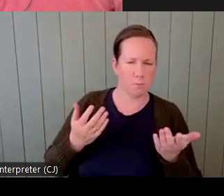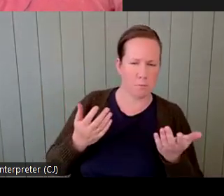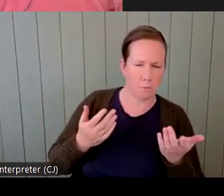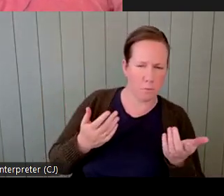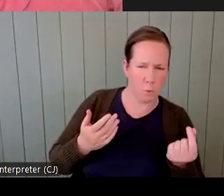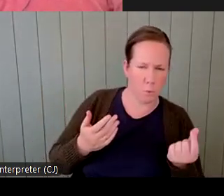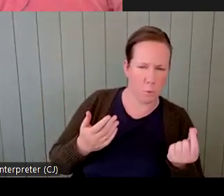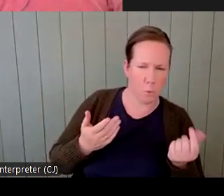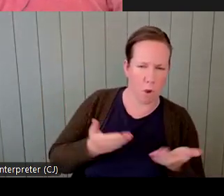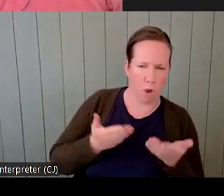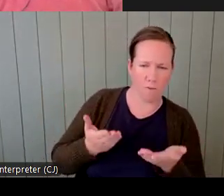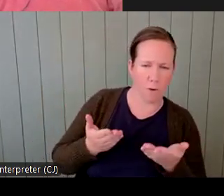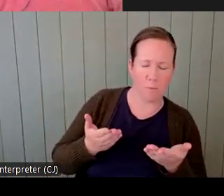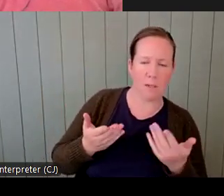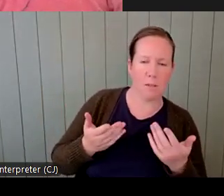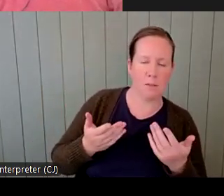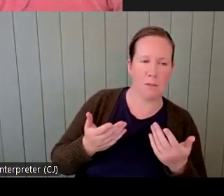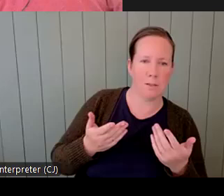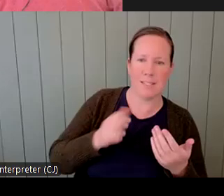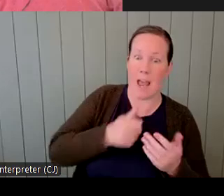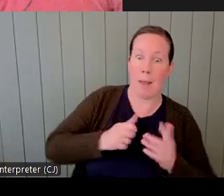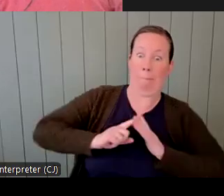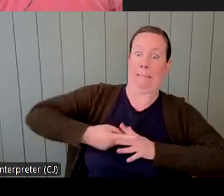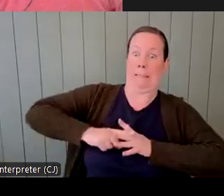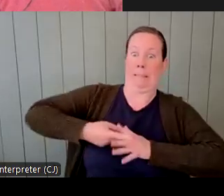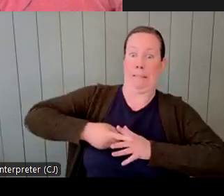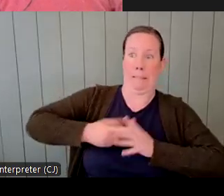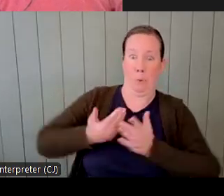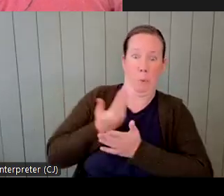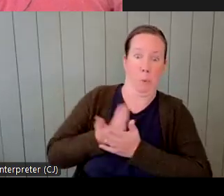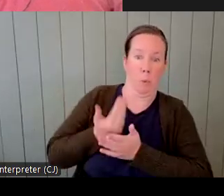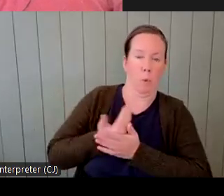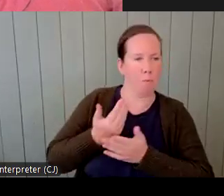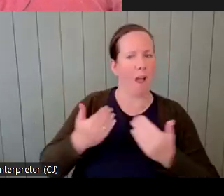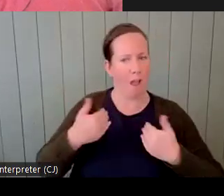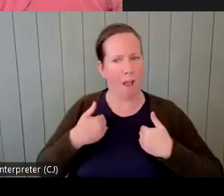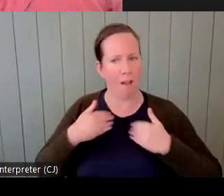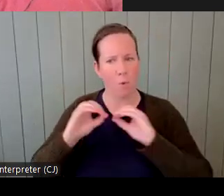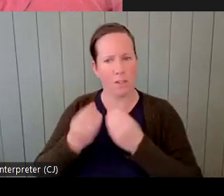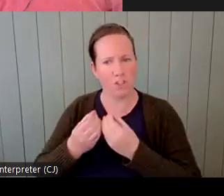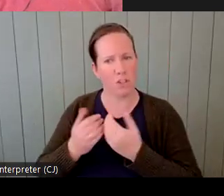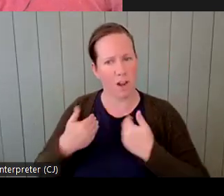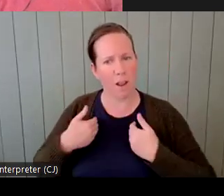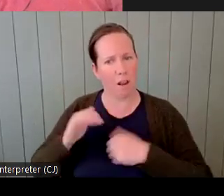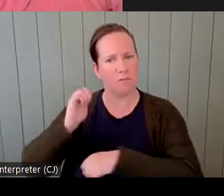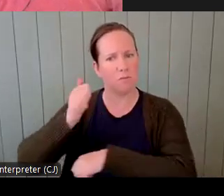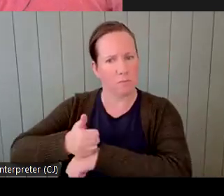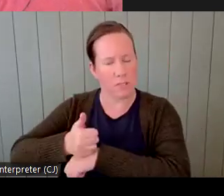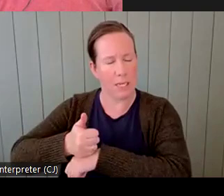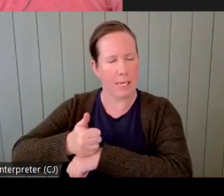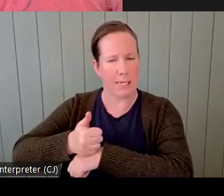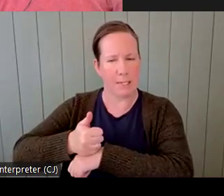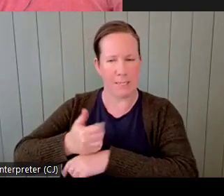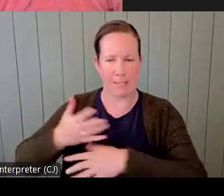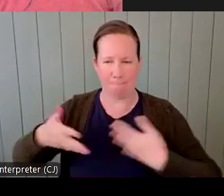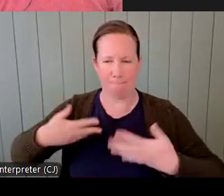that you would say, okay, start here? So, I've been around, I've got my organization, and I'm just at that point where I'm like,